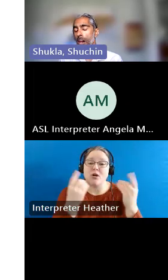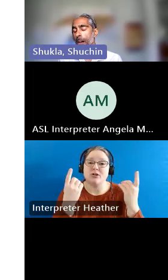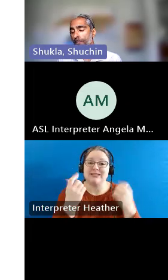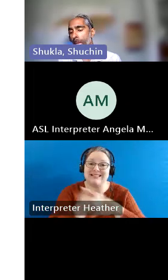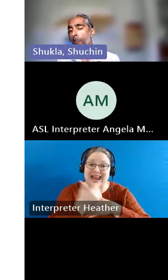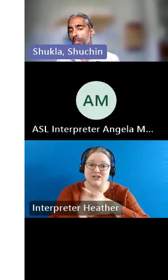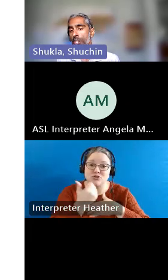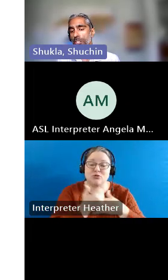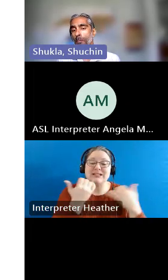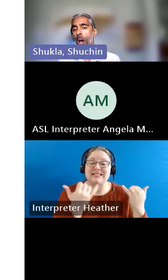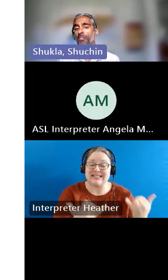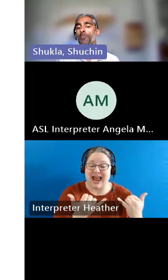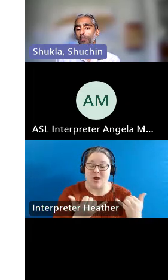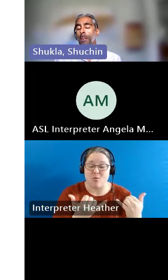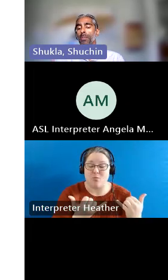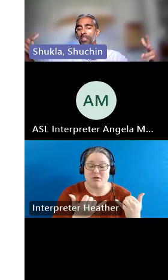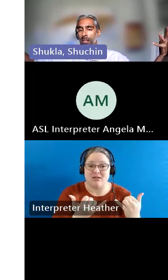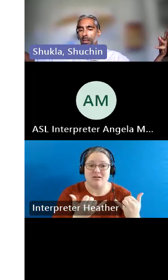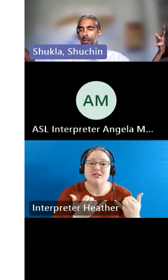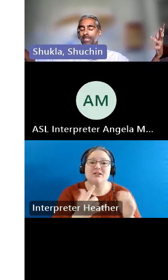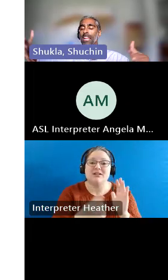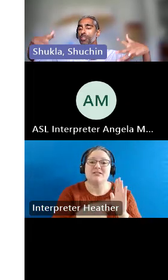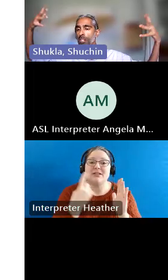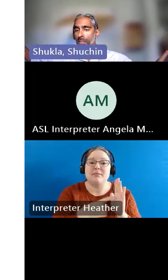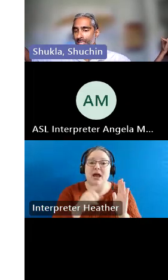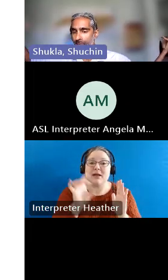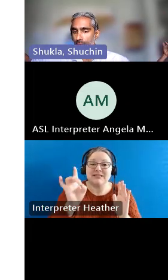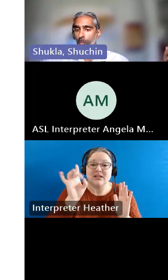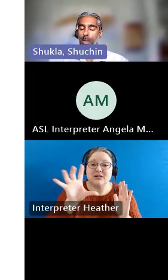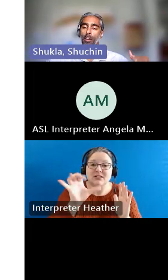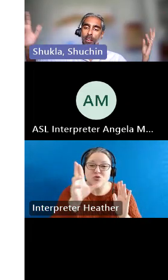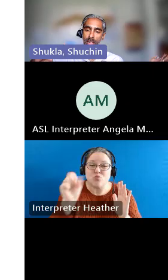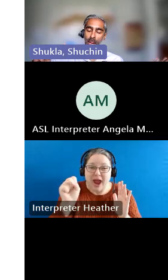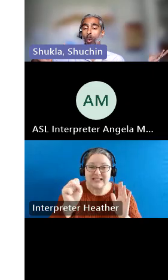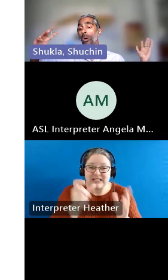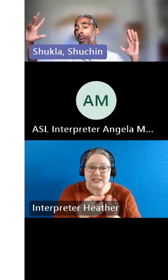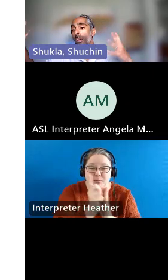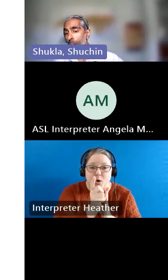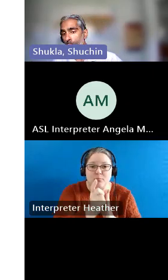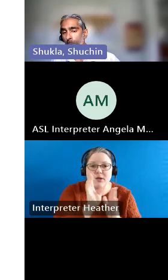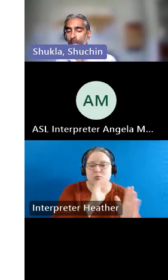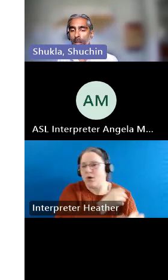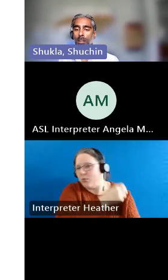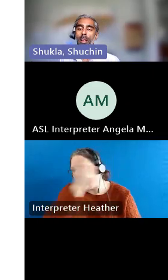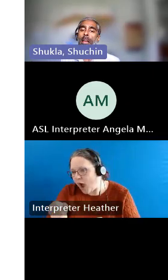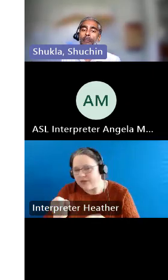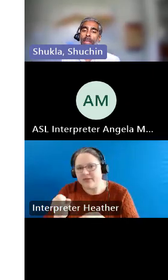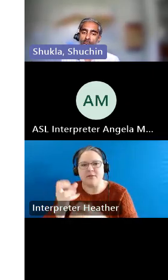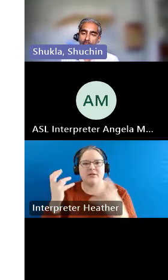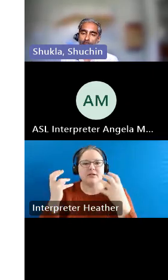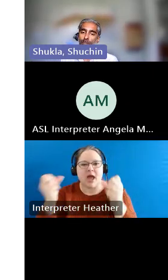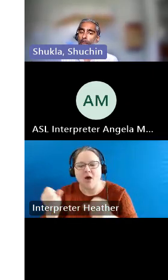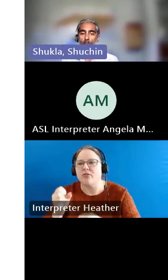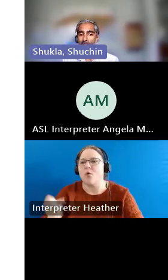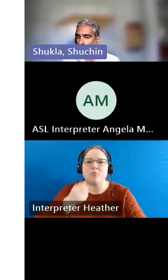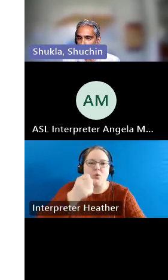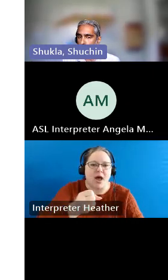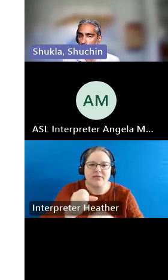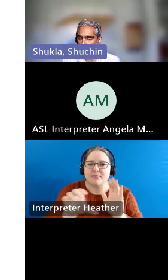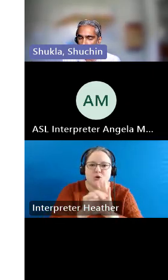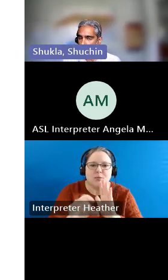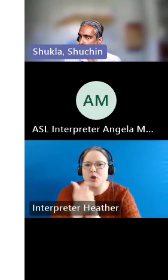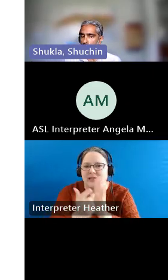crisis episodes often bring people to the attention of the system, whether healthcare or criminal legal. And then